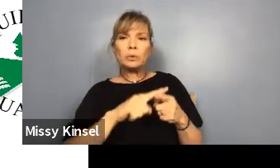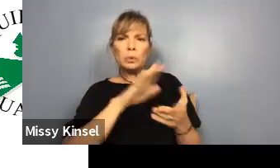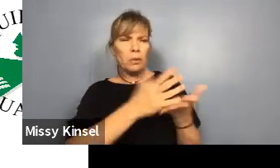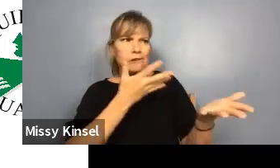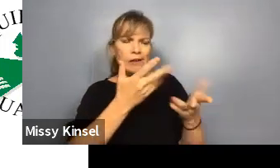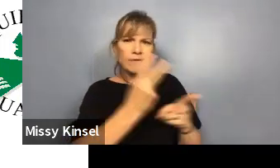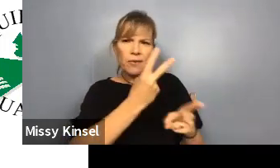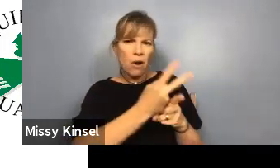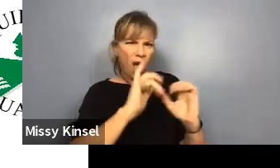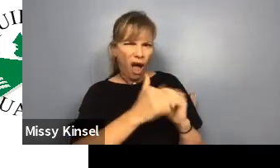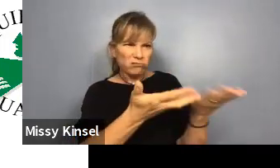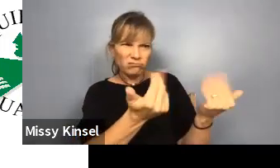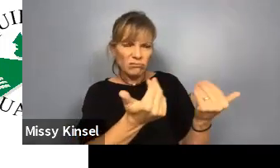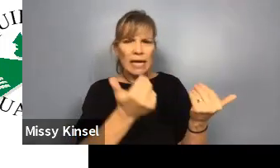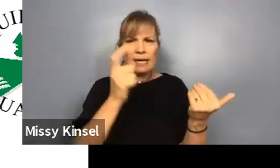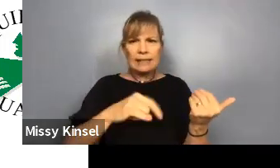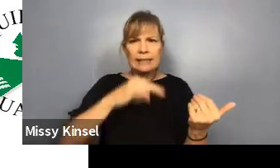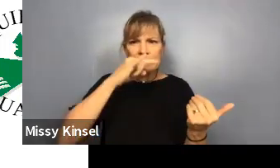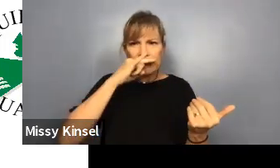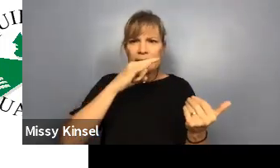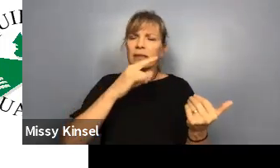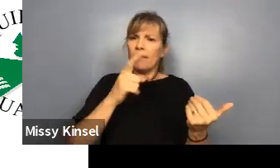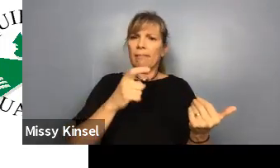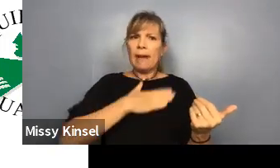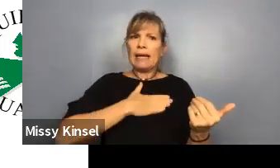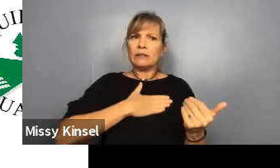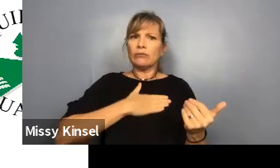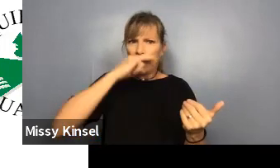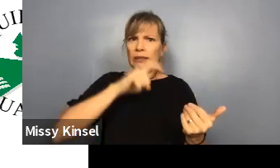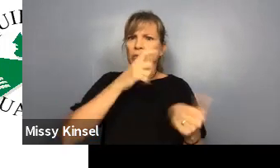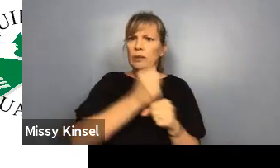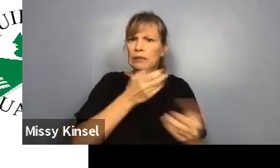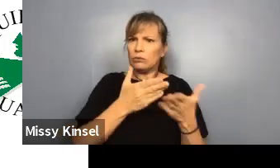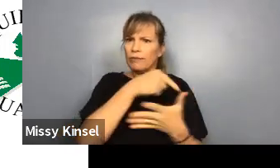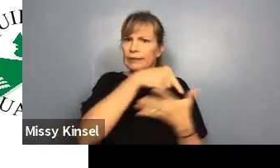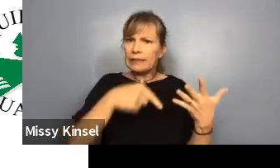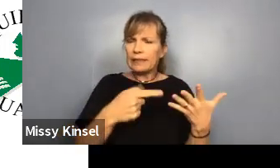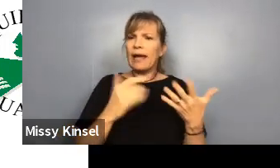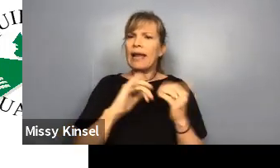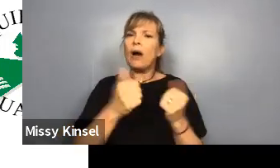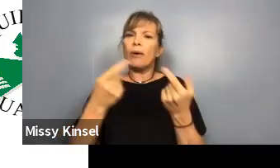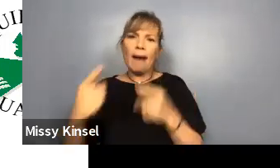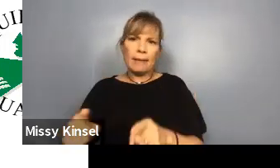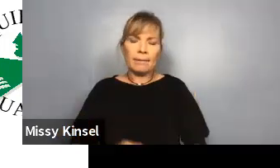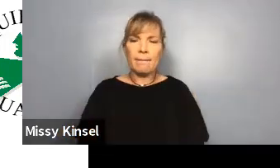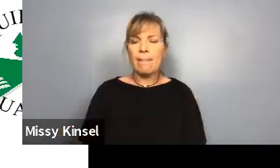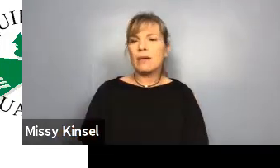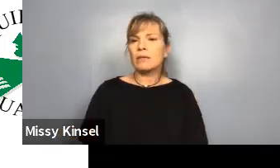out how to get your child the services they're supposed to be getting should be happening. Assistive